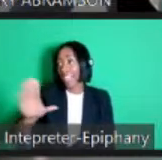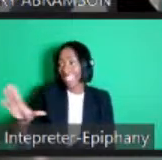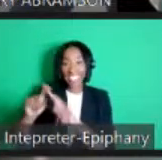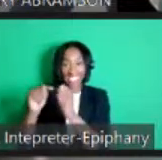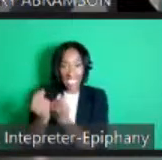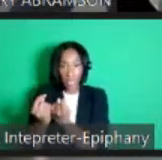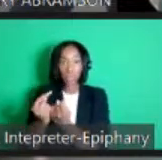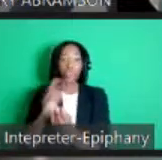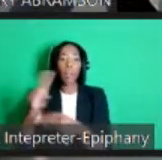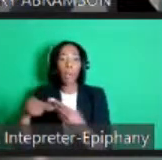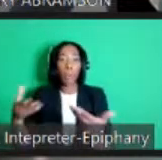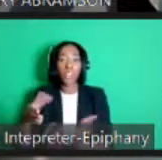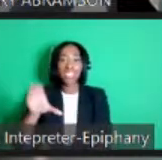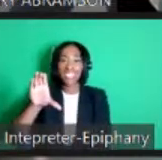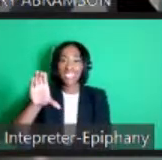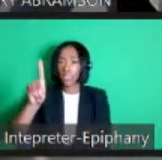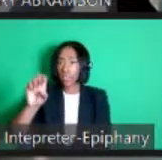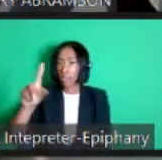CDOT projects.